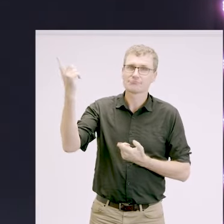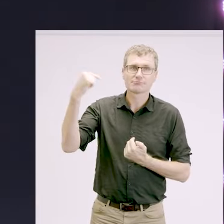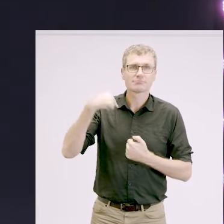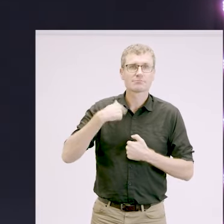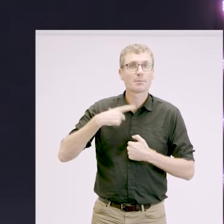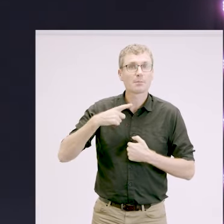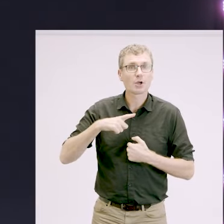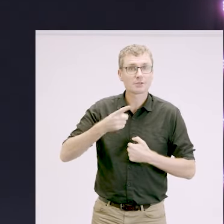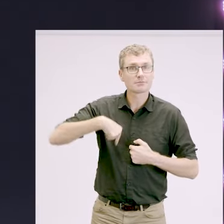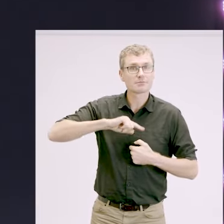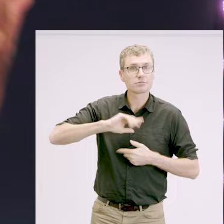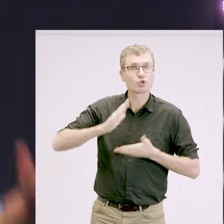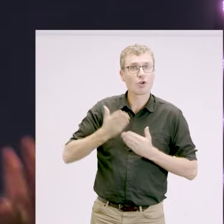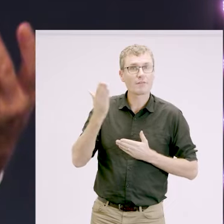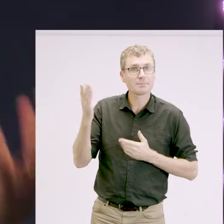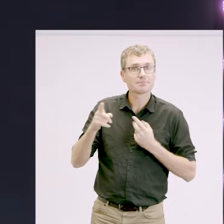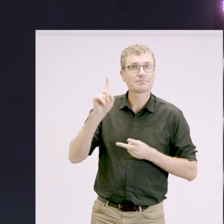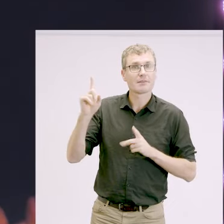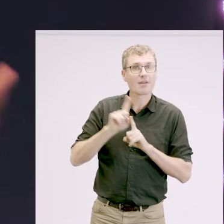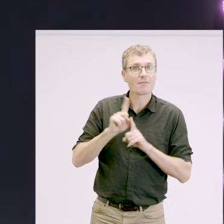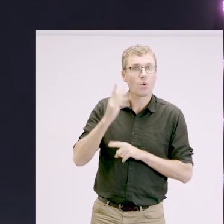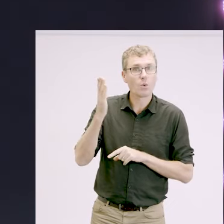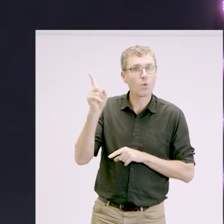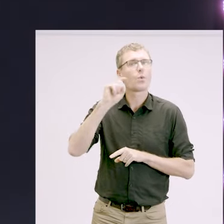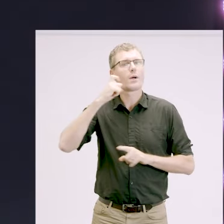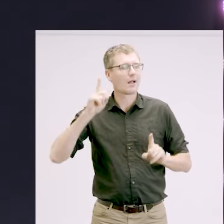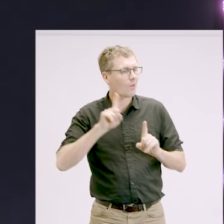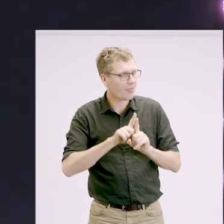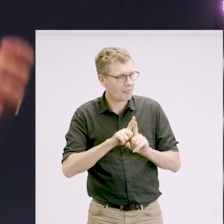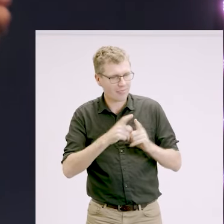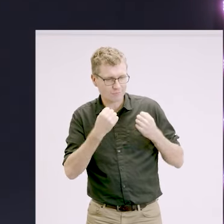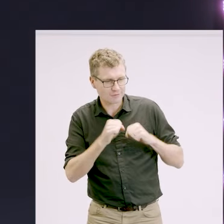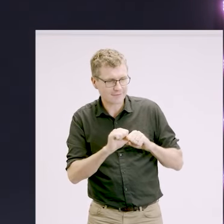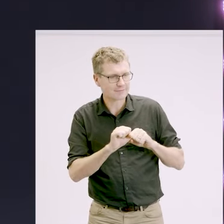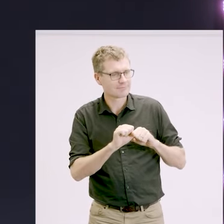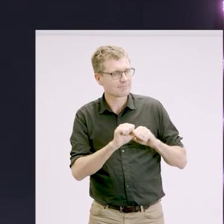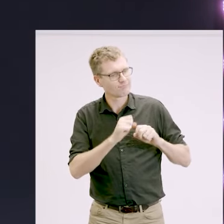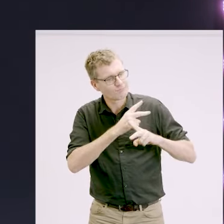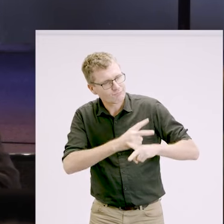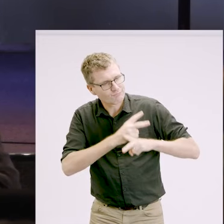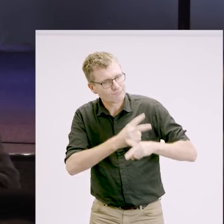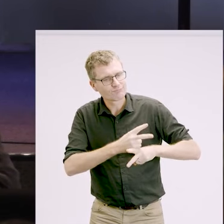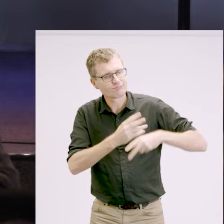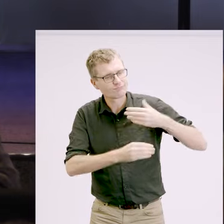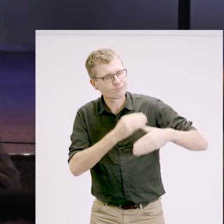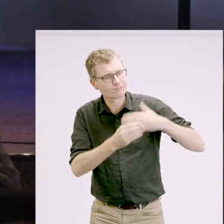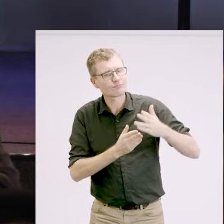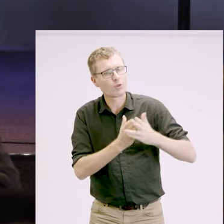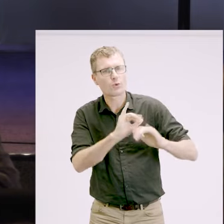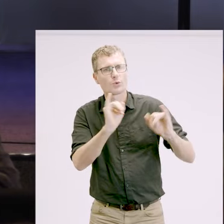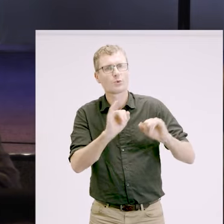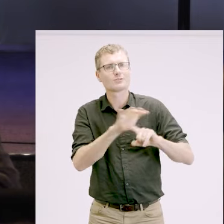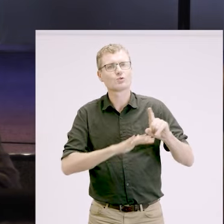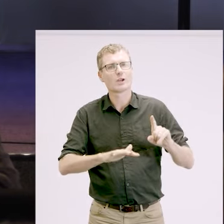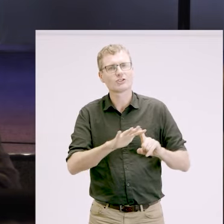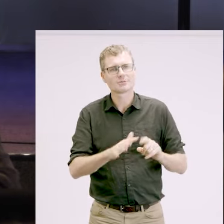God says, because you're serving me, because you're being faithful to me, I'm going to be with you and protect you and carry you